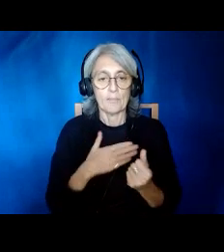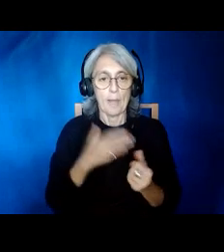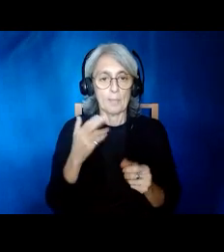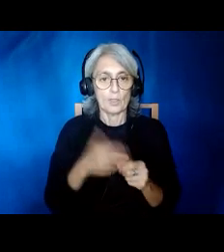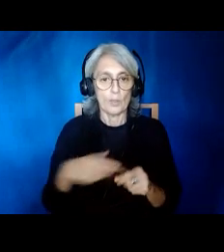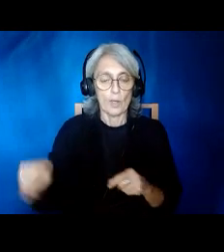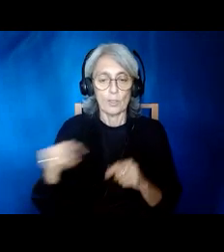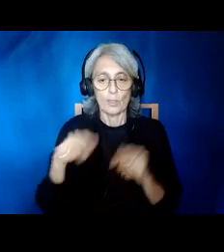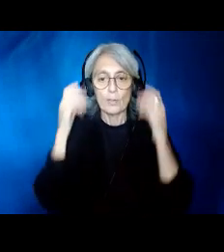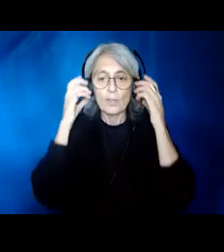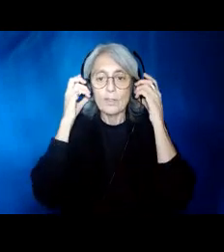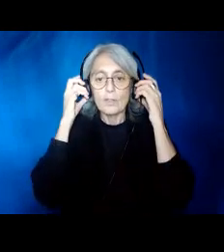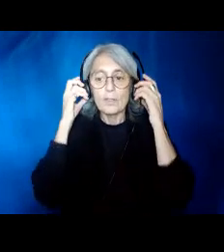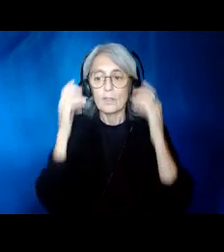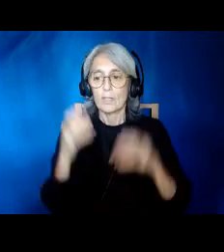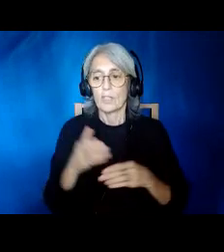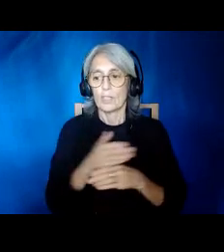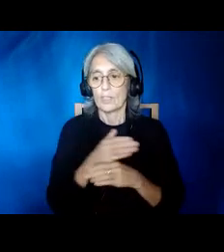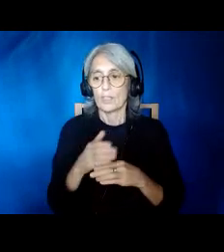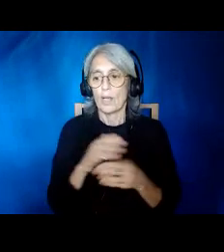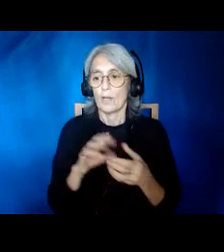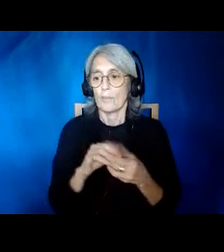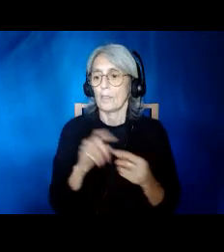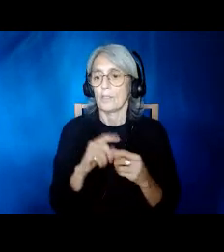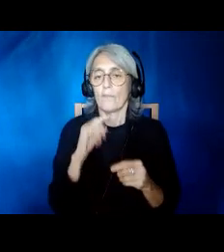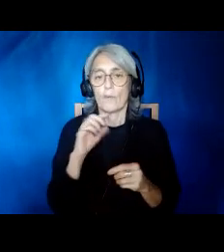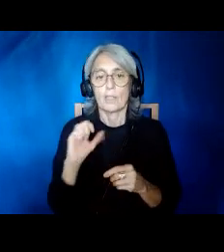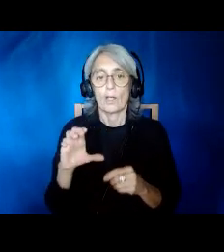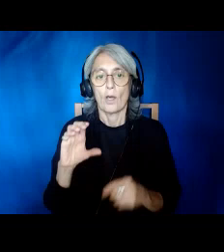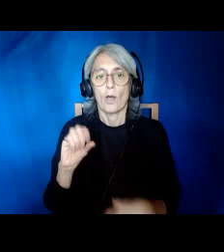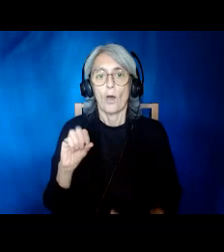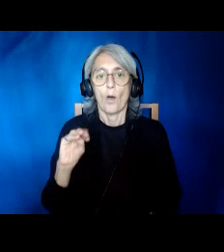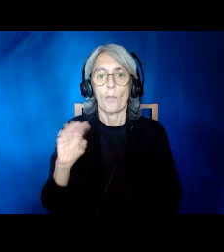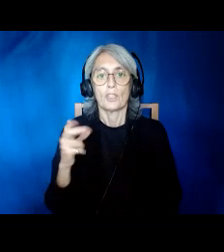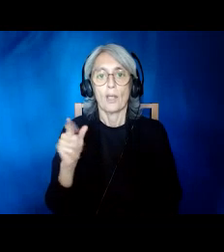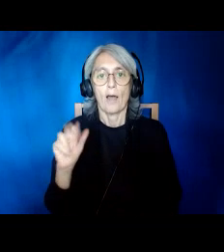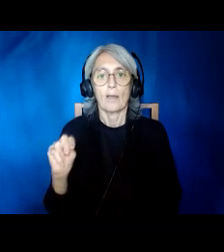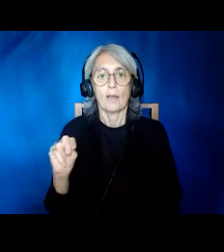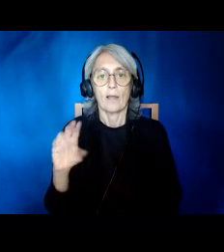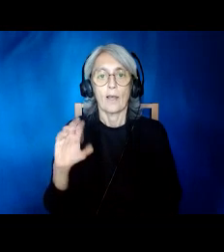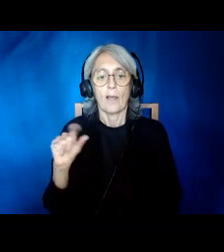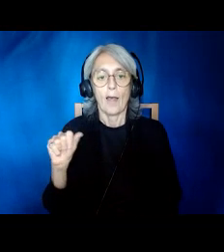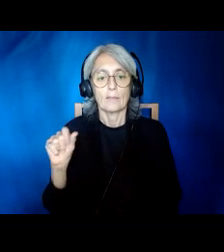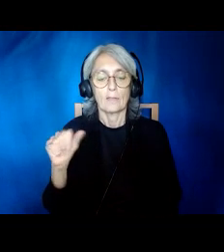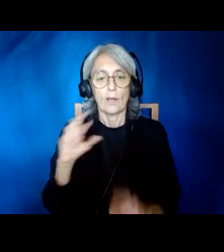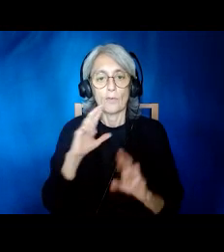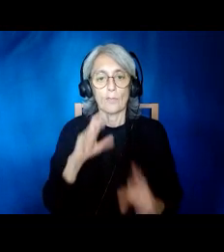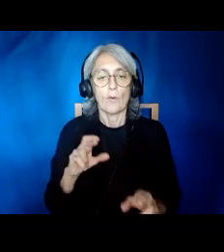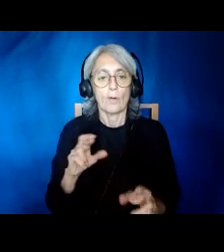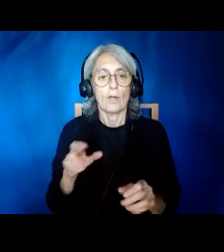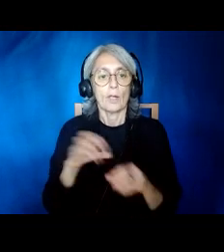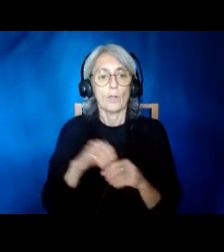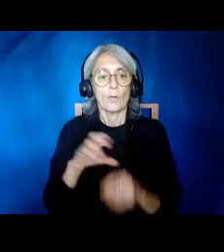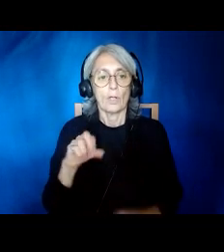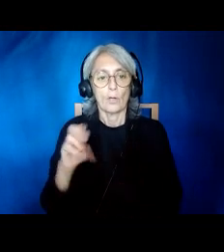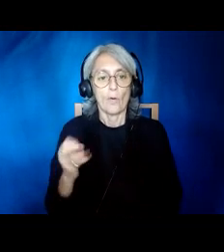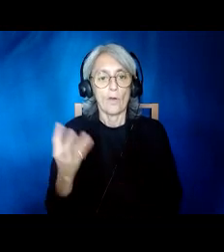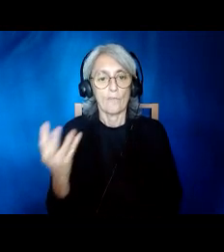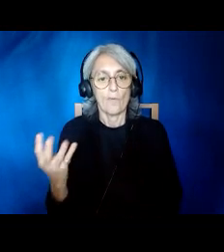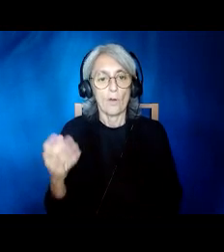share remarks on behalf of Secretary Omishakin and provide CalSTA report covering our core 4 priorities. First, we